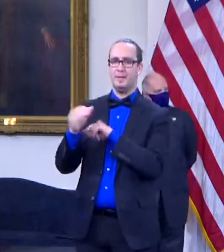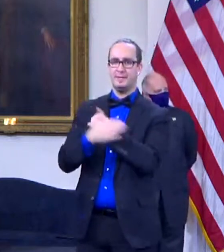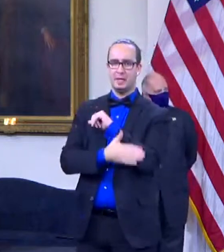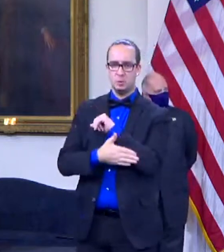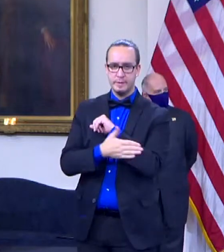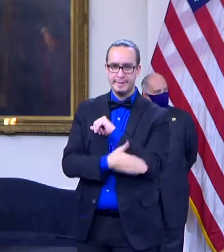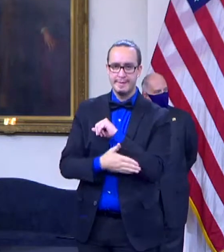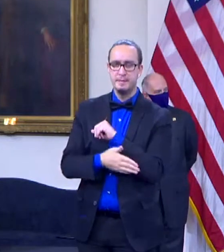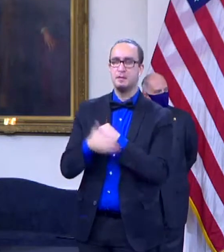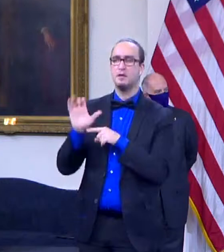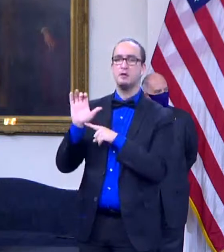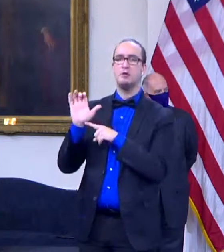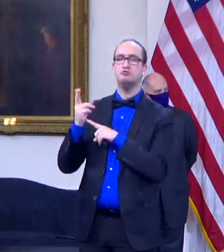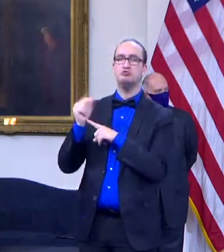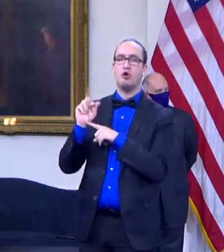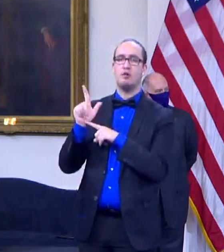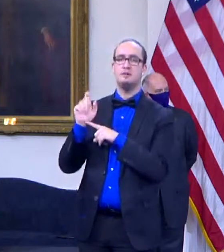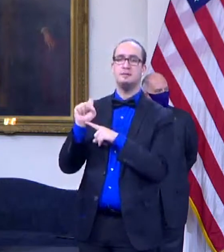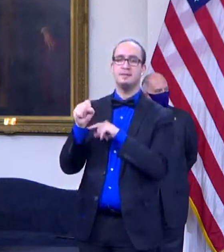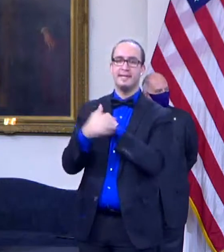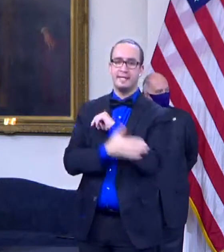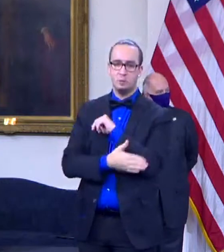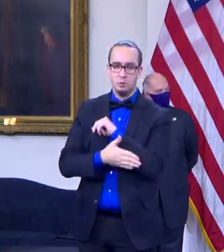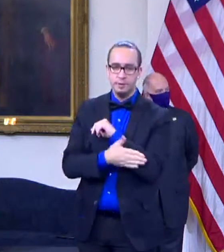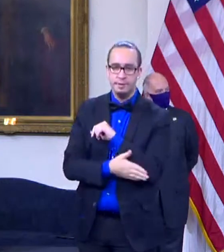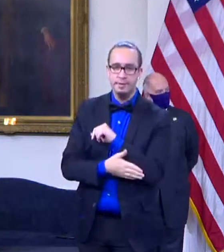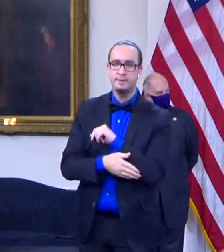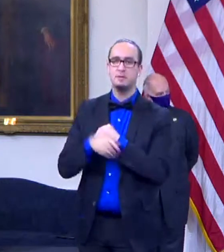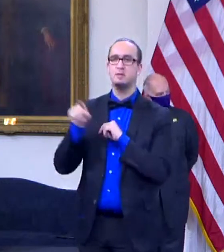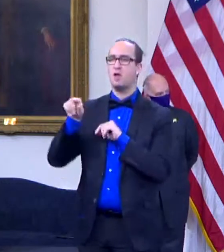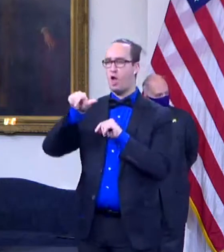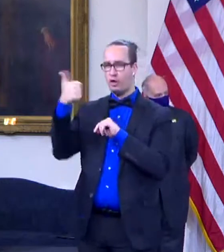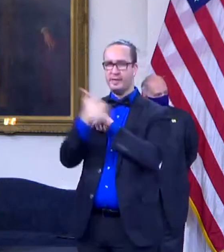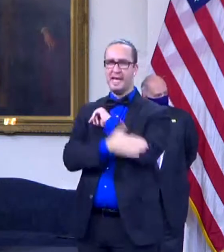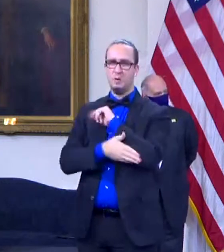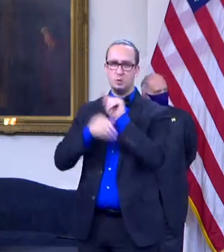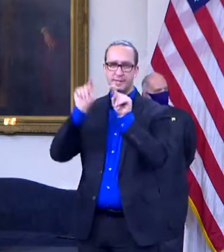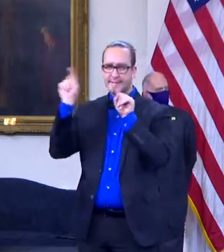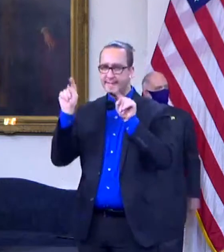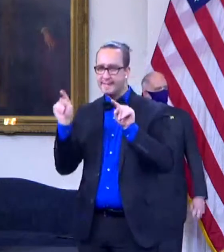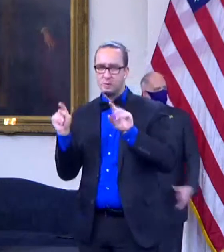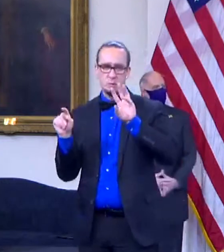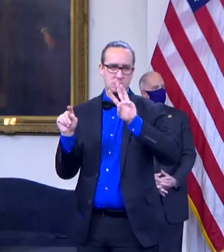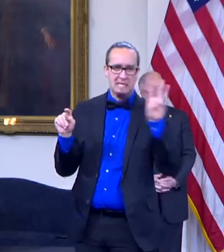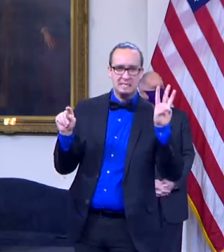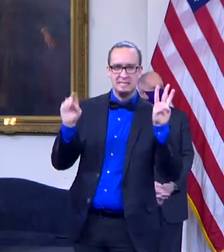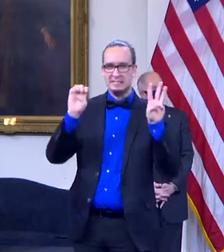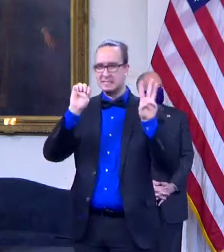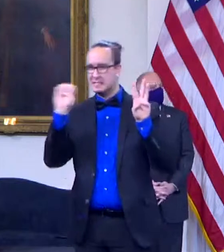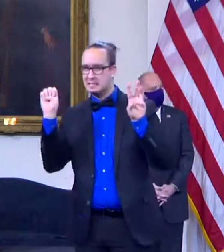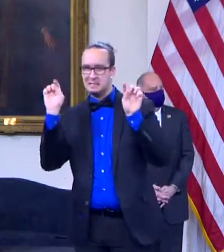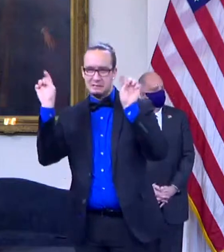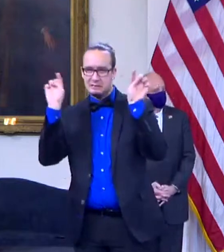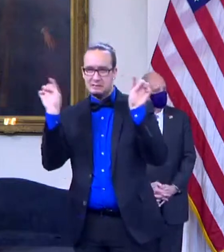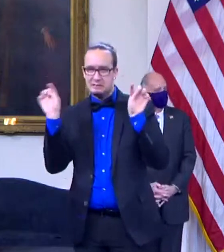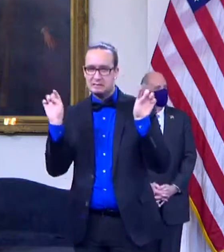2 parts to mobile vacs. We have an actual bus that we'll put on the